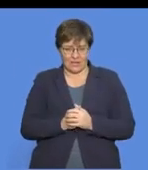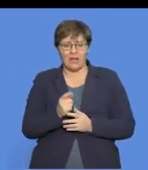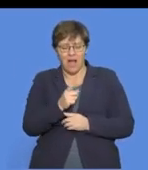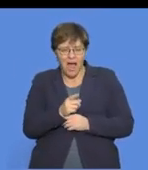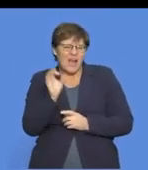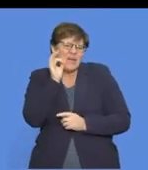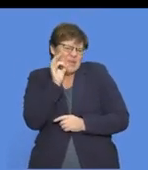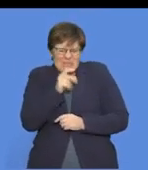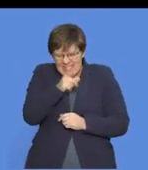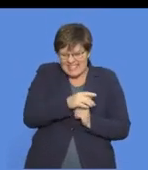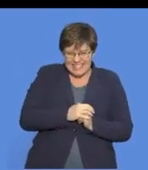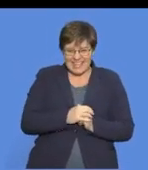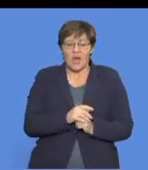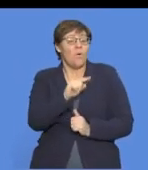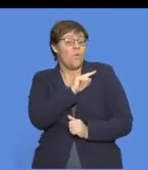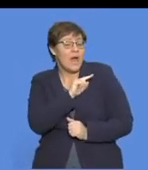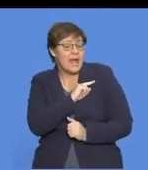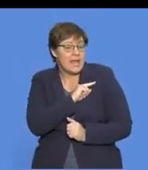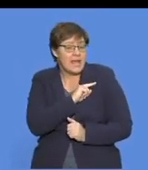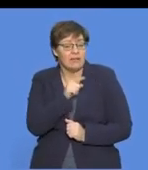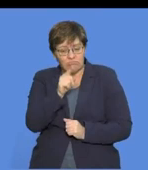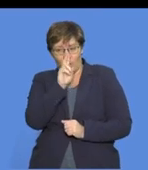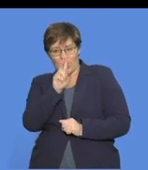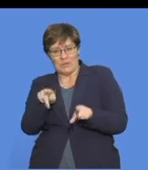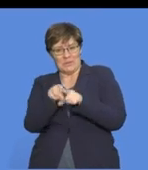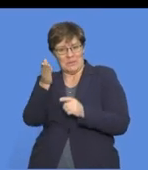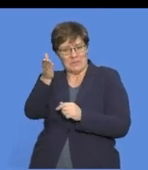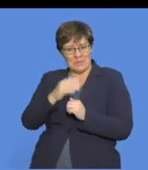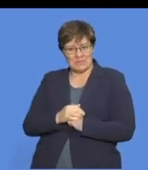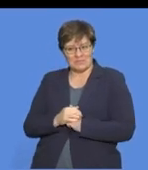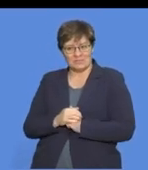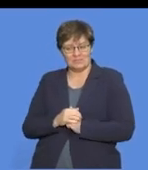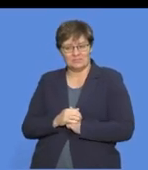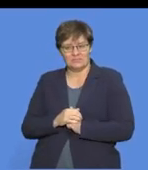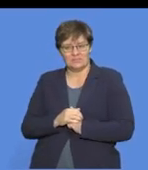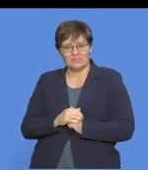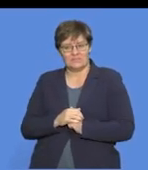little cells, because this is what they look like.